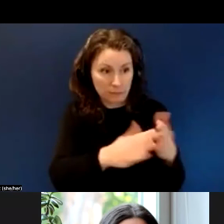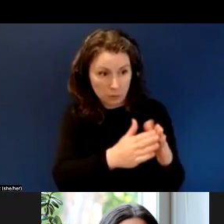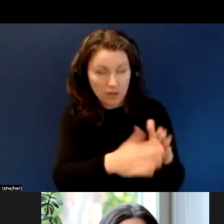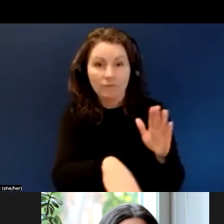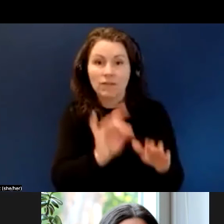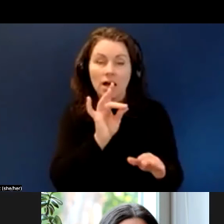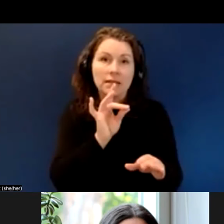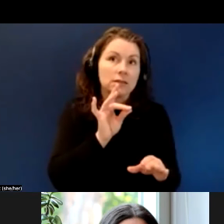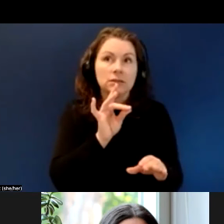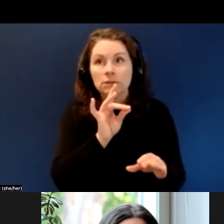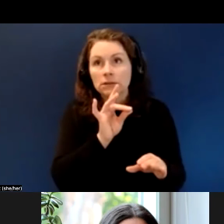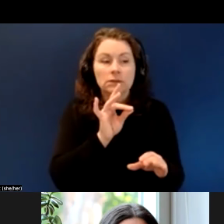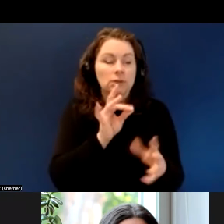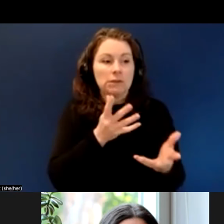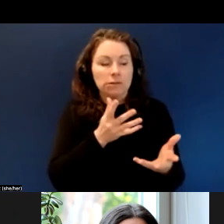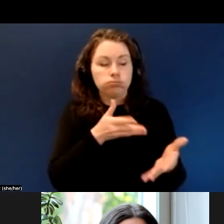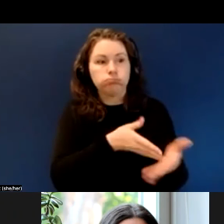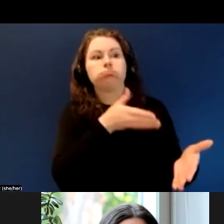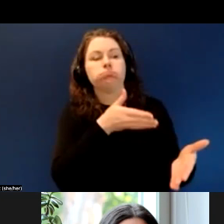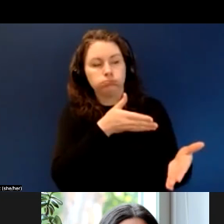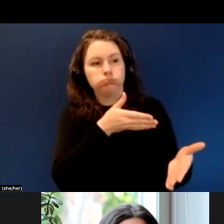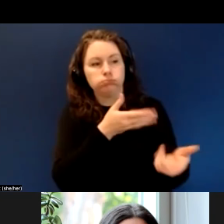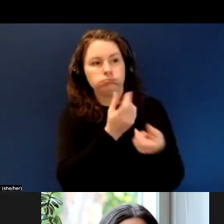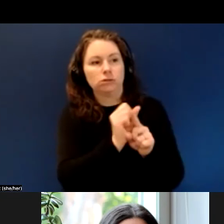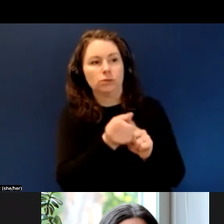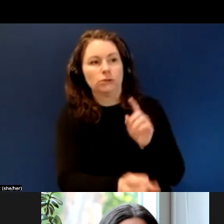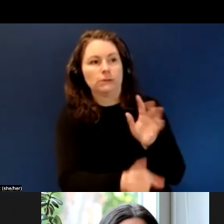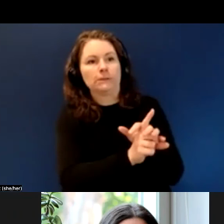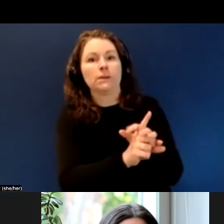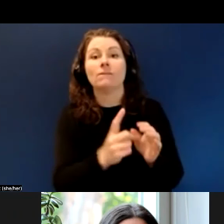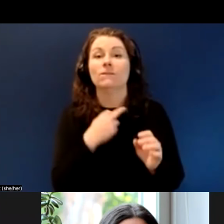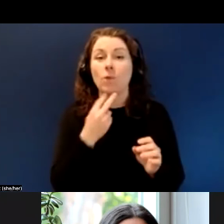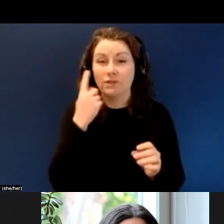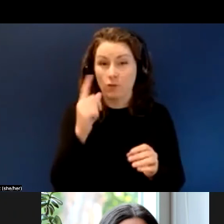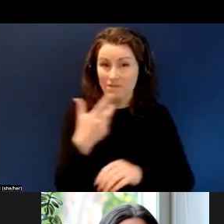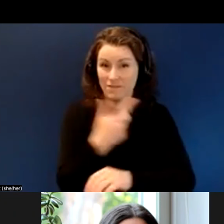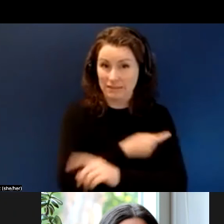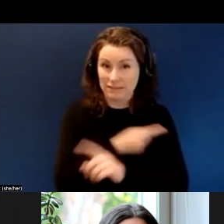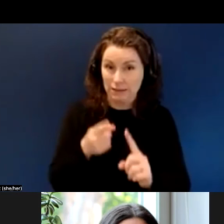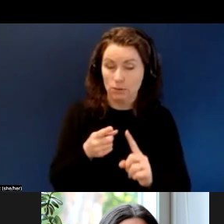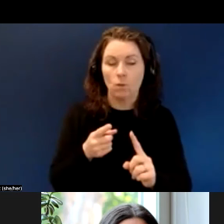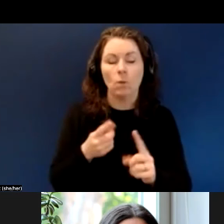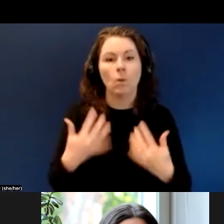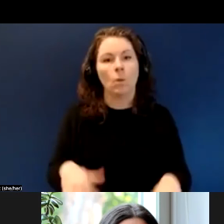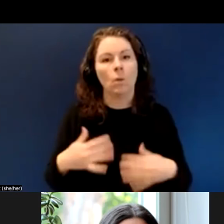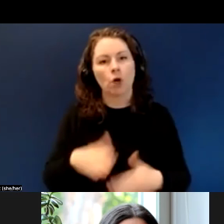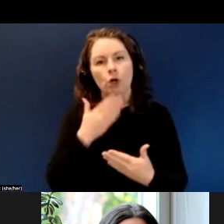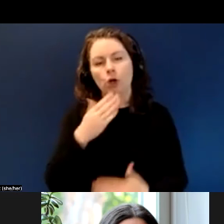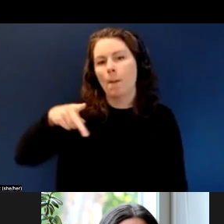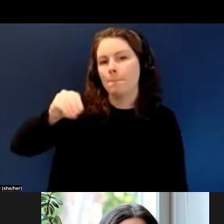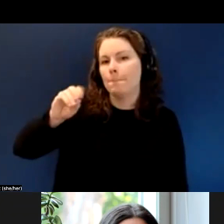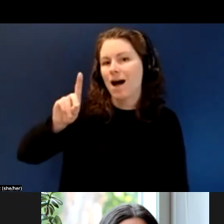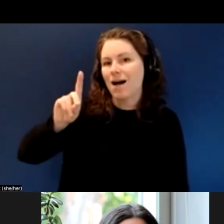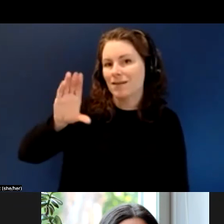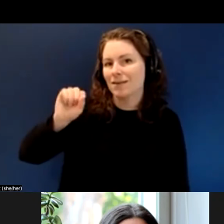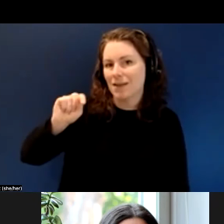yourself against this, Voices for Vaccines in particular has a really good podcast series, and they've